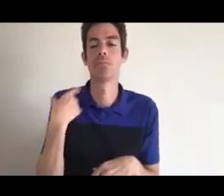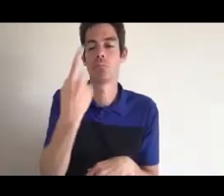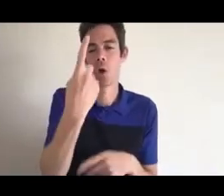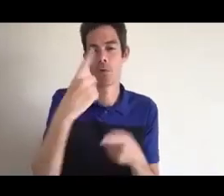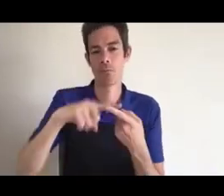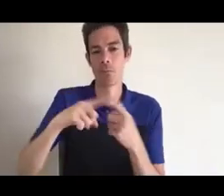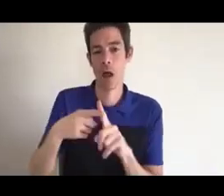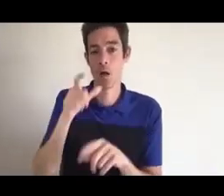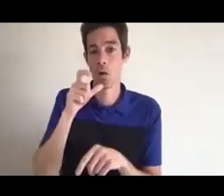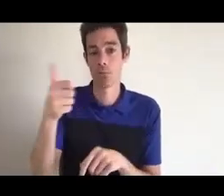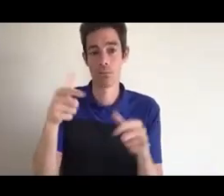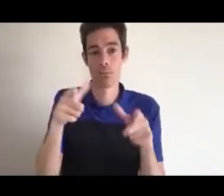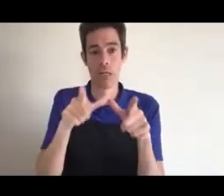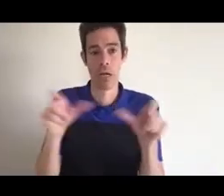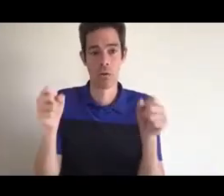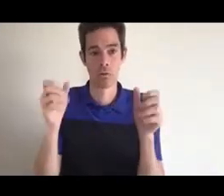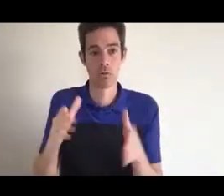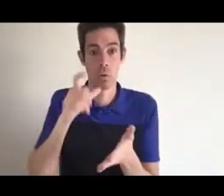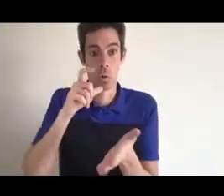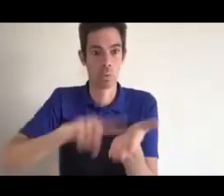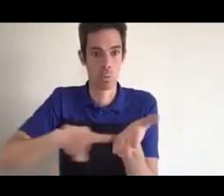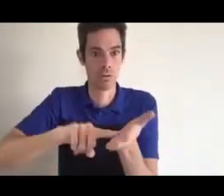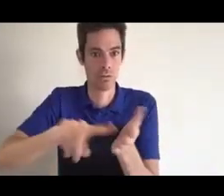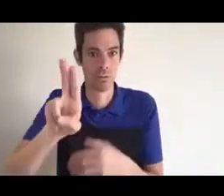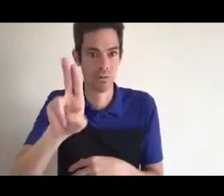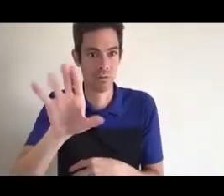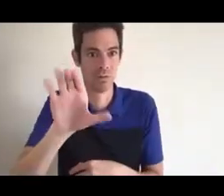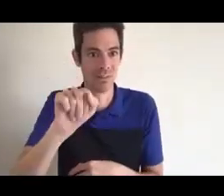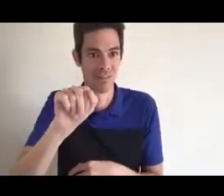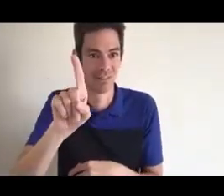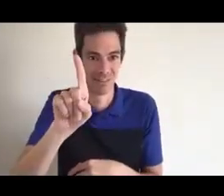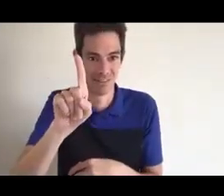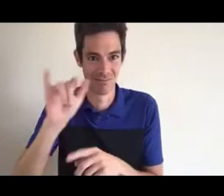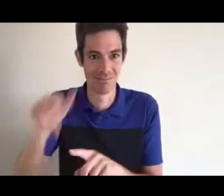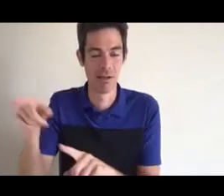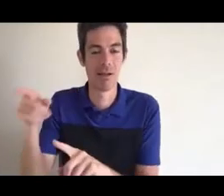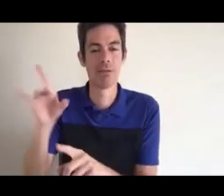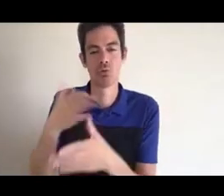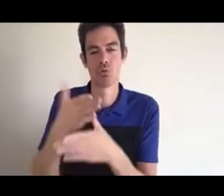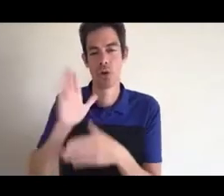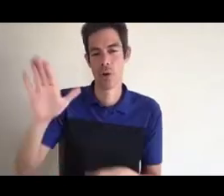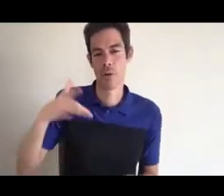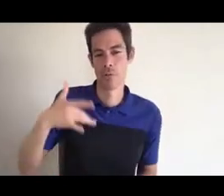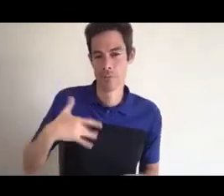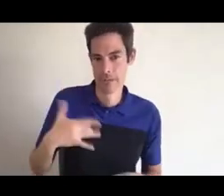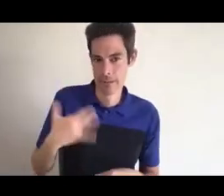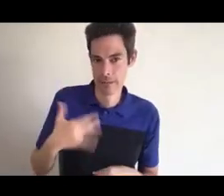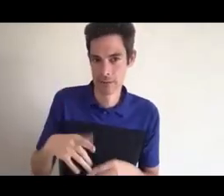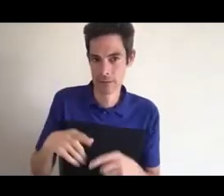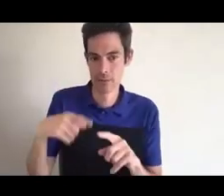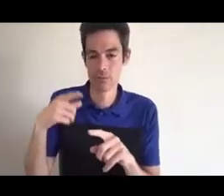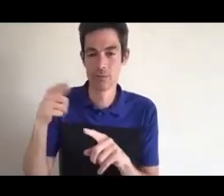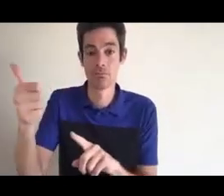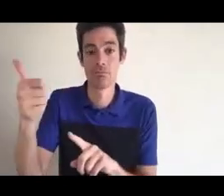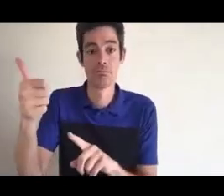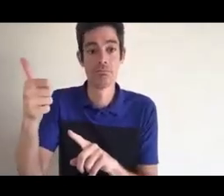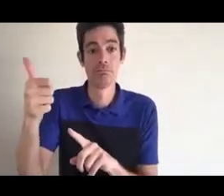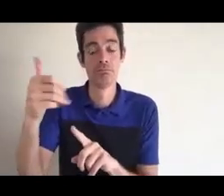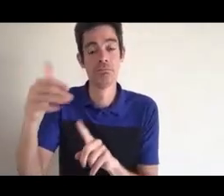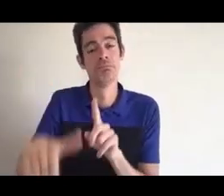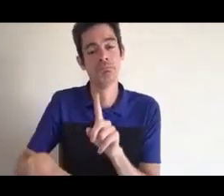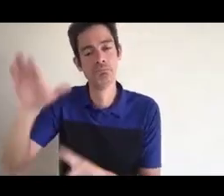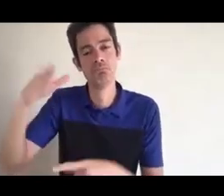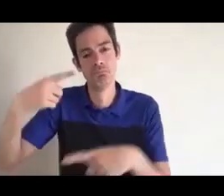some less benefit. I have a friend who is a linguist who's doing research at USCD, who is